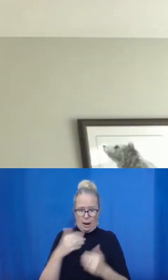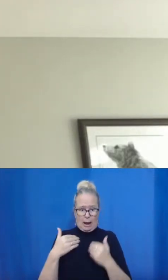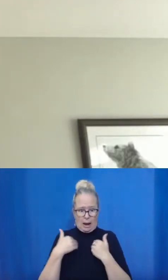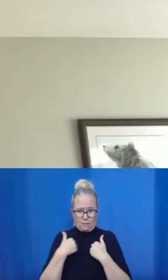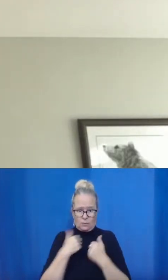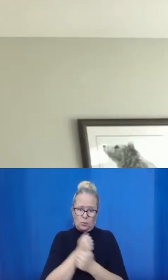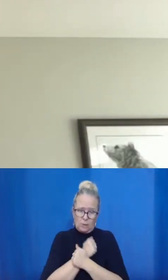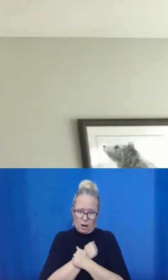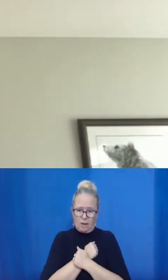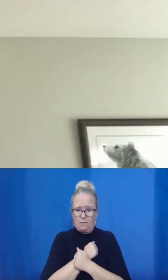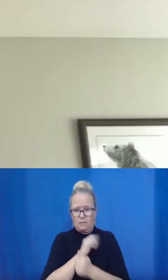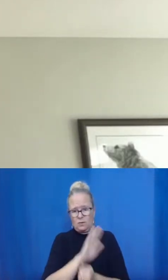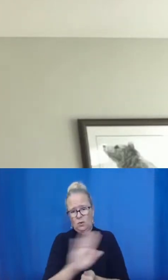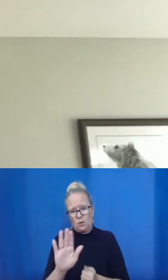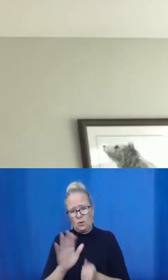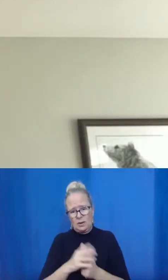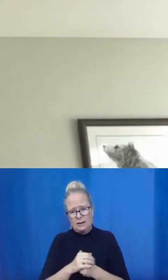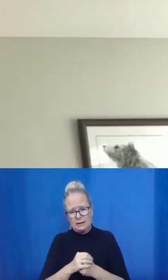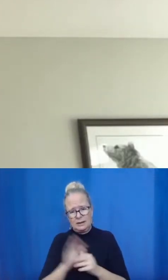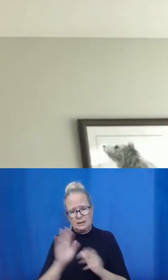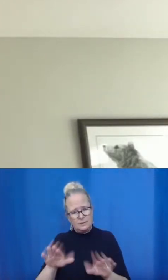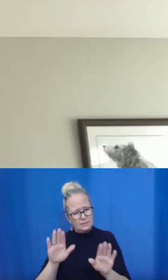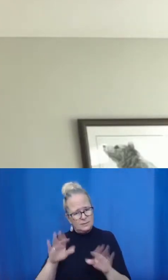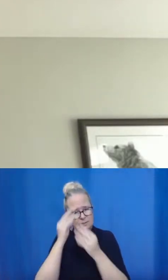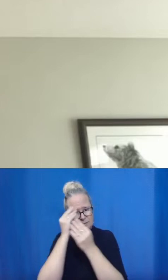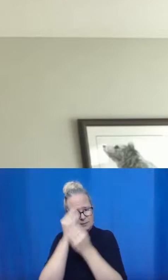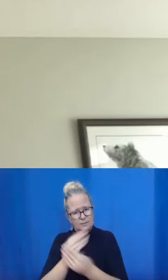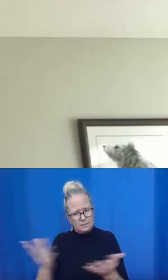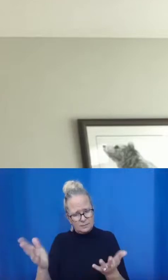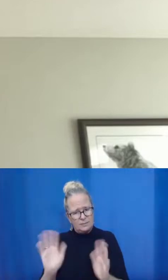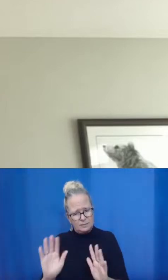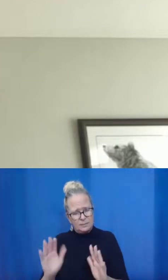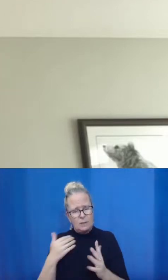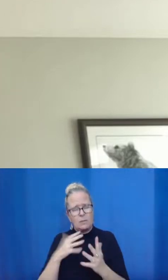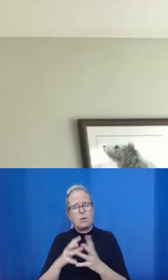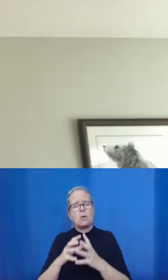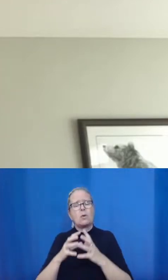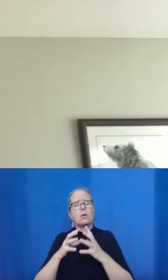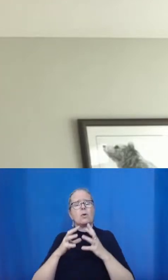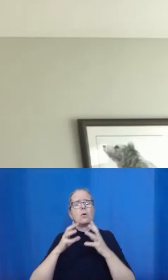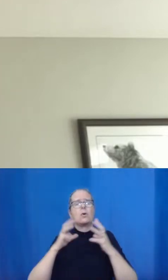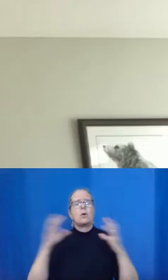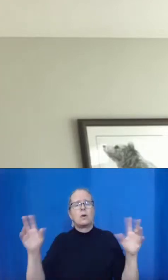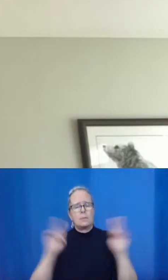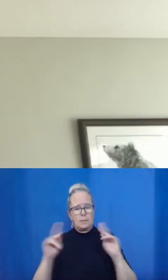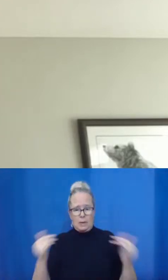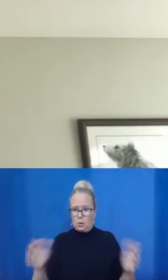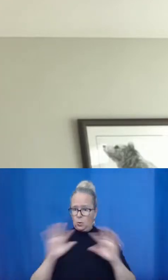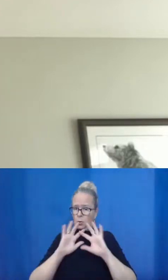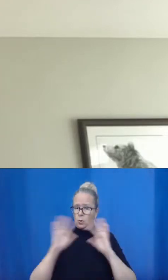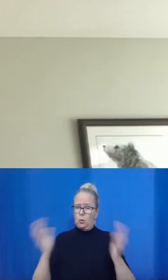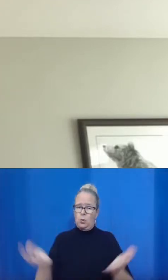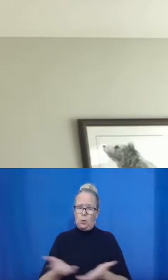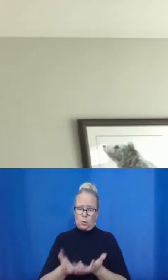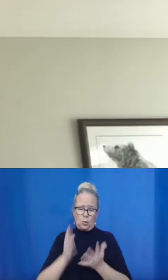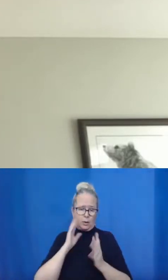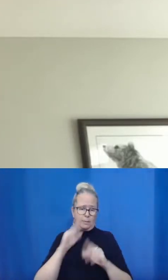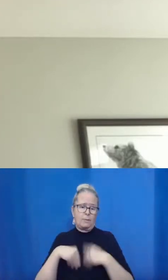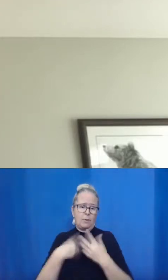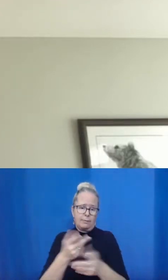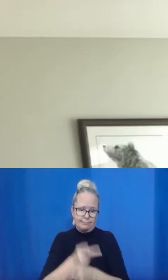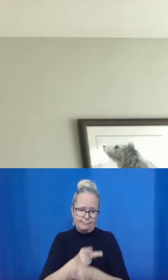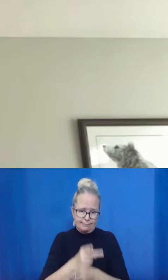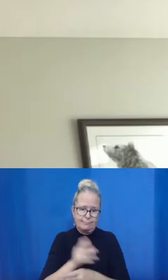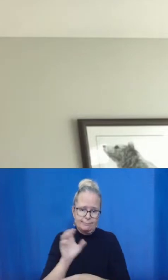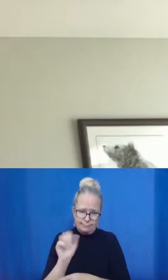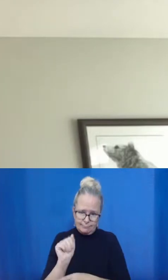conference going on right now. A number of the sessions are all about how we can best serve our patients and make sure that their needs are being met throughout this period. So